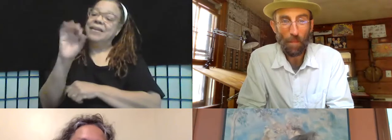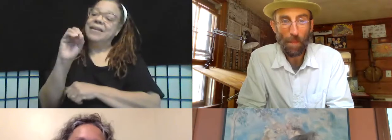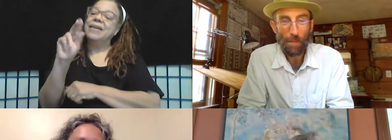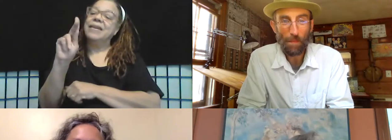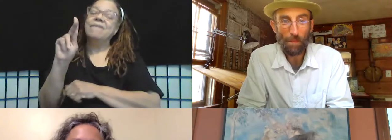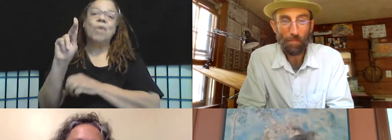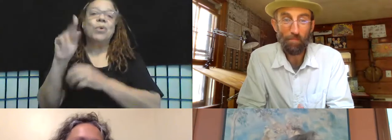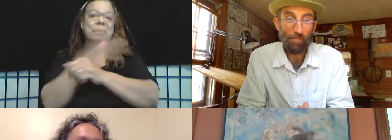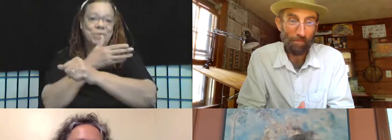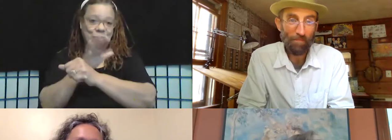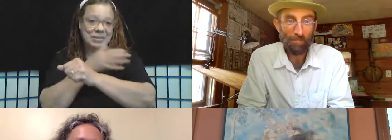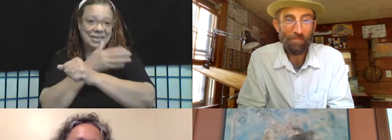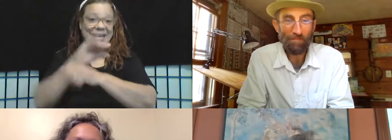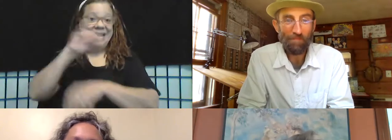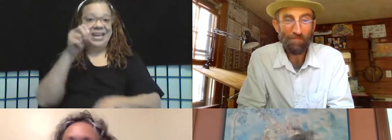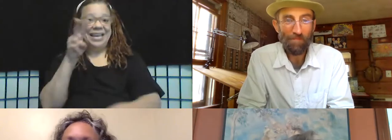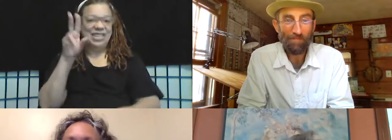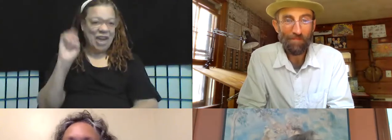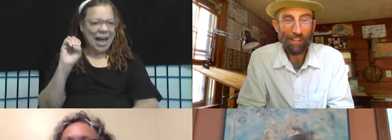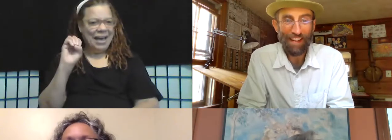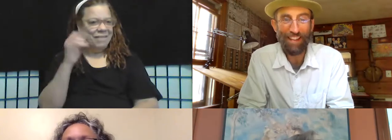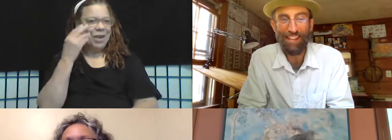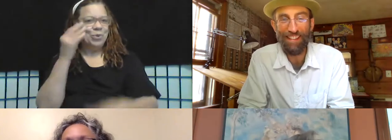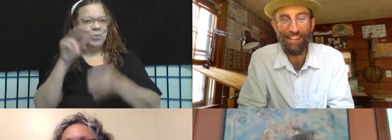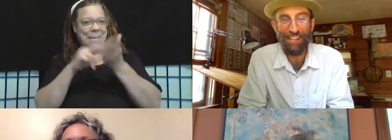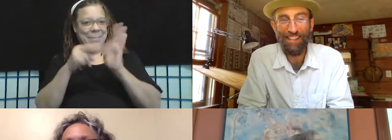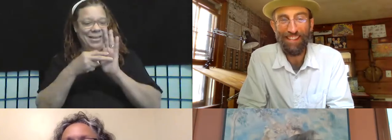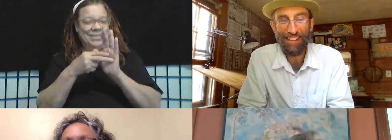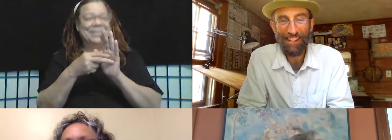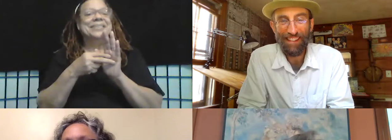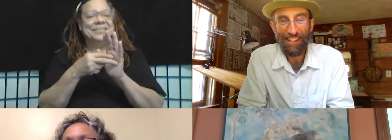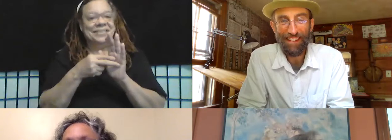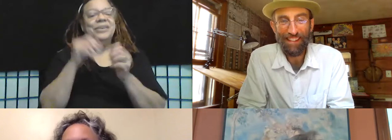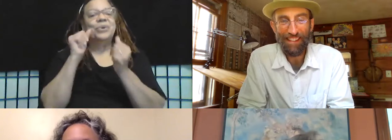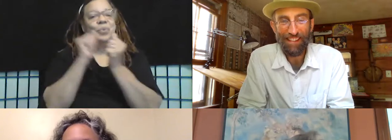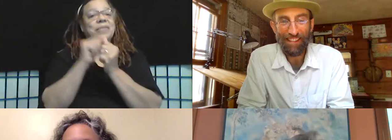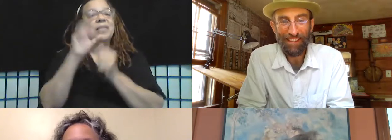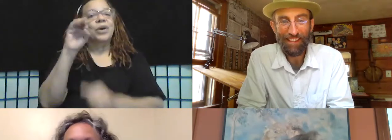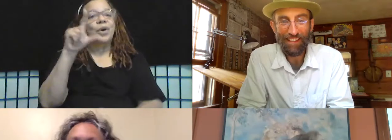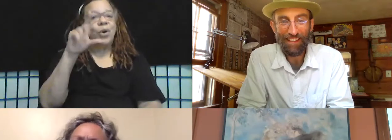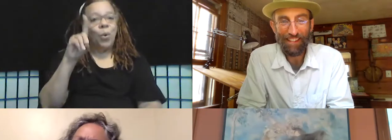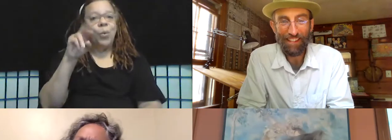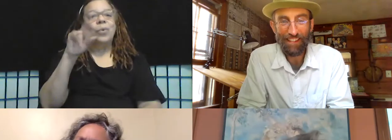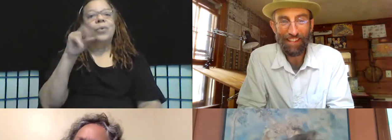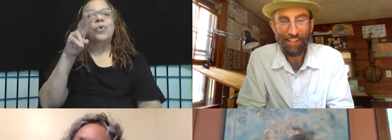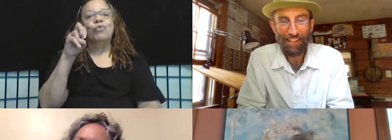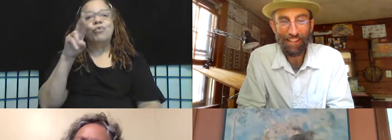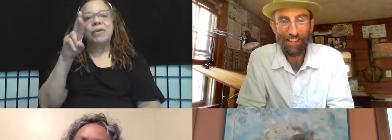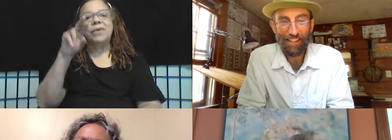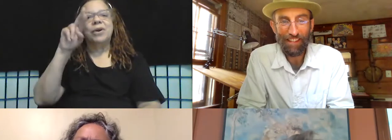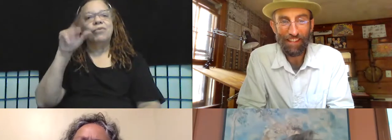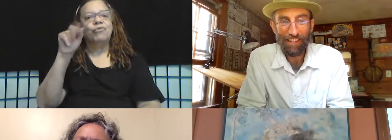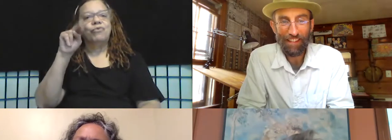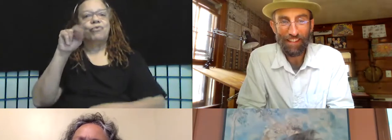primitive folk jive, which I'm going to have to find out about, with the Cold River Ranters. Marek, how did you get